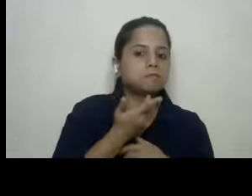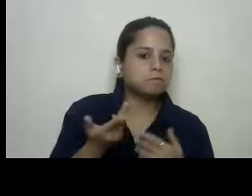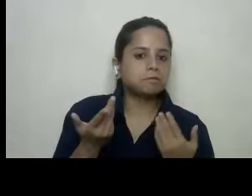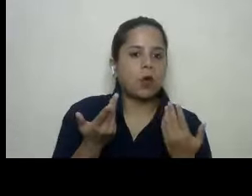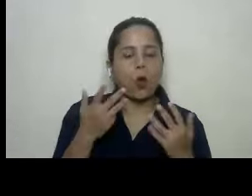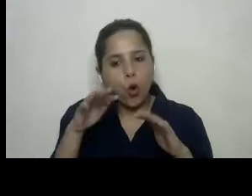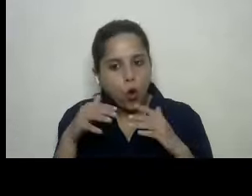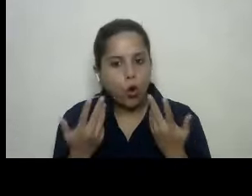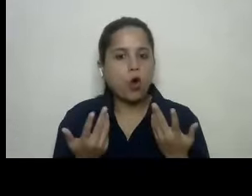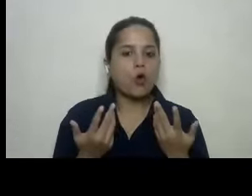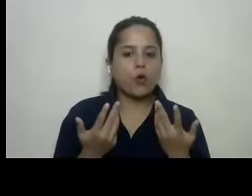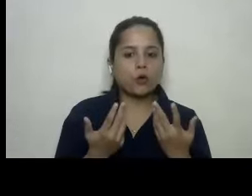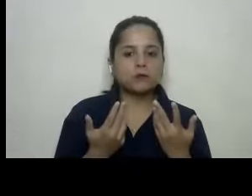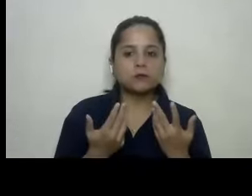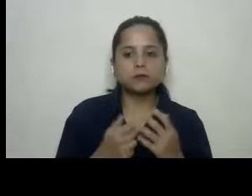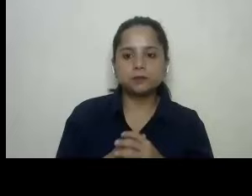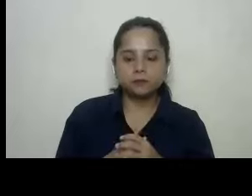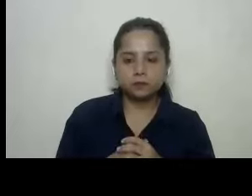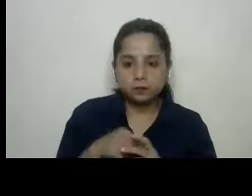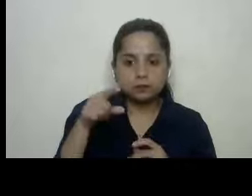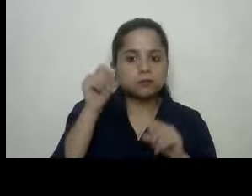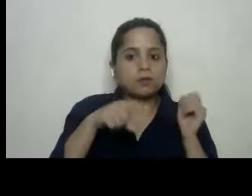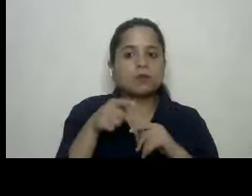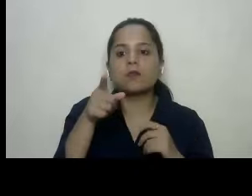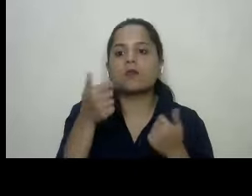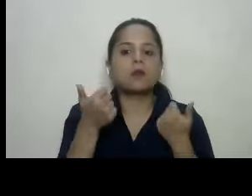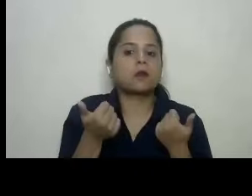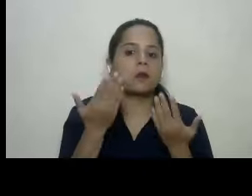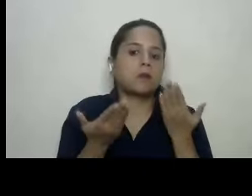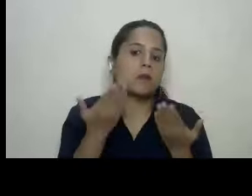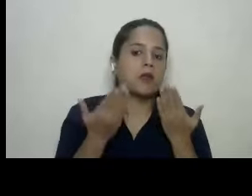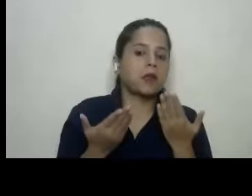or a prompt that you would give in your